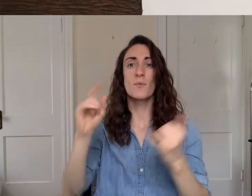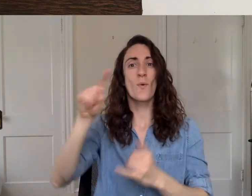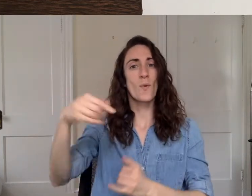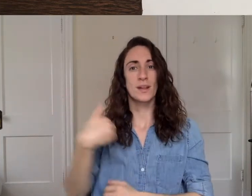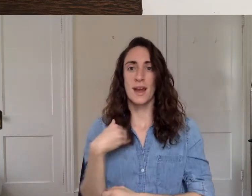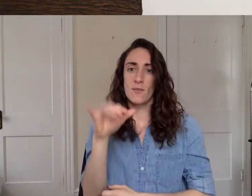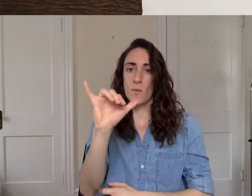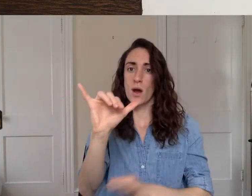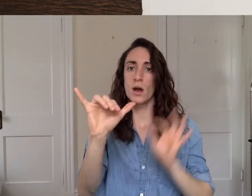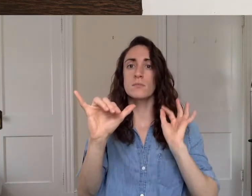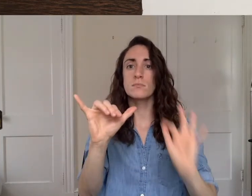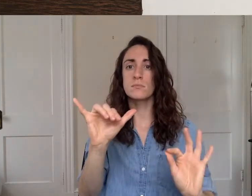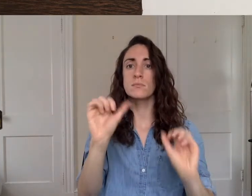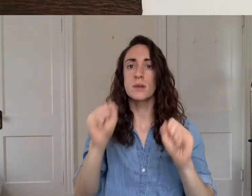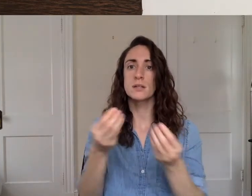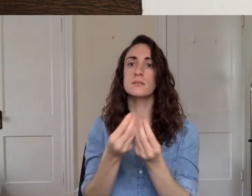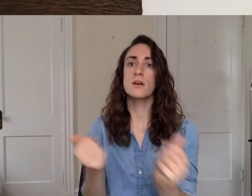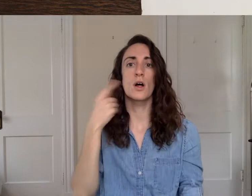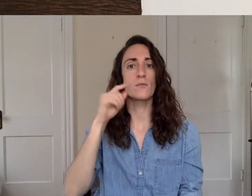y.